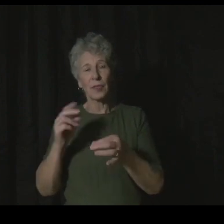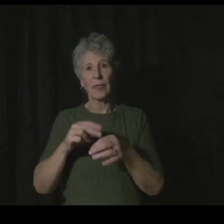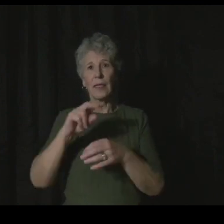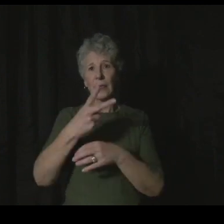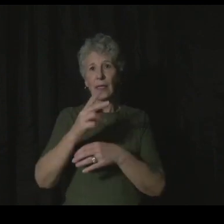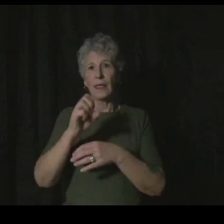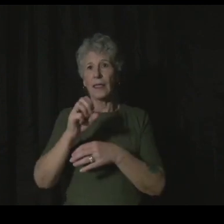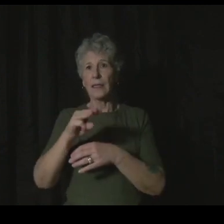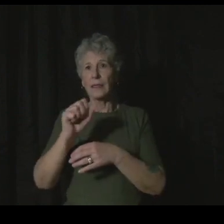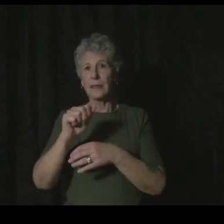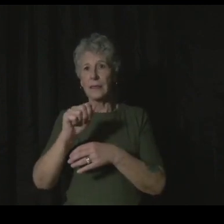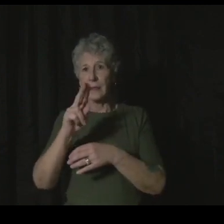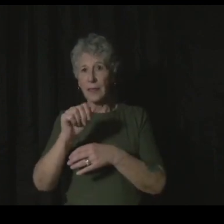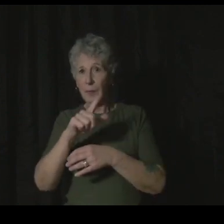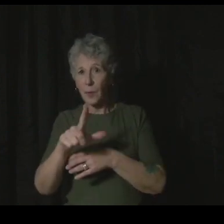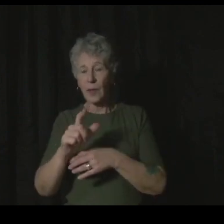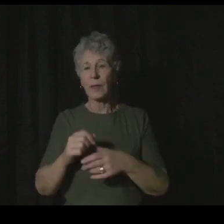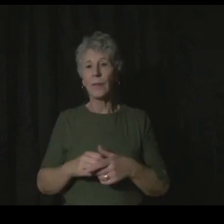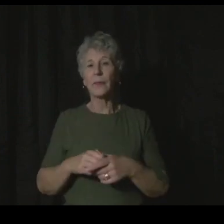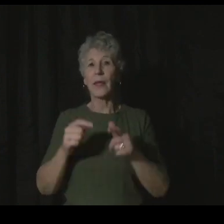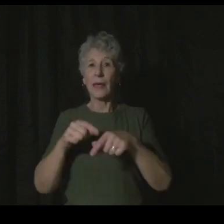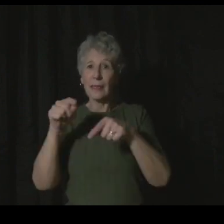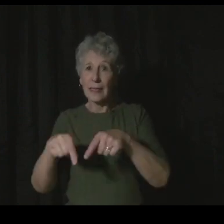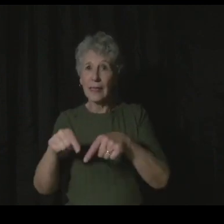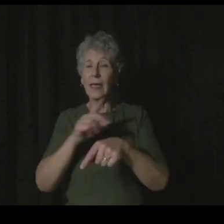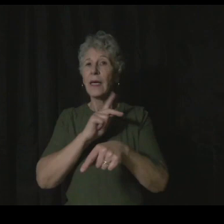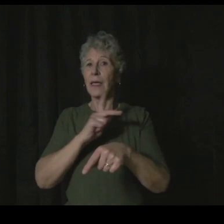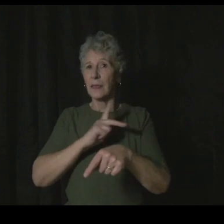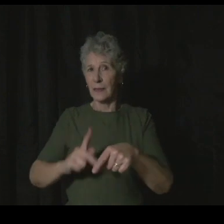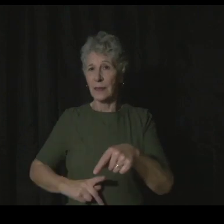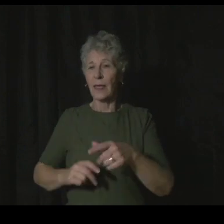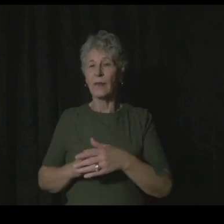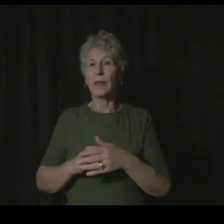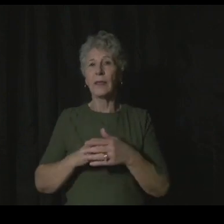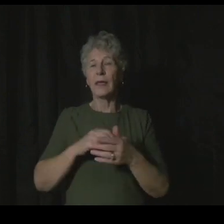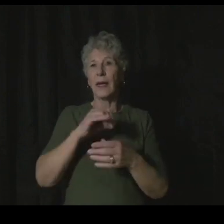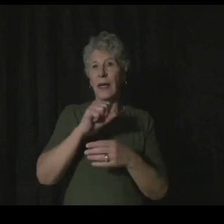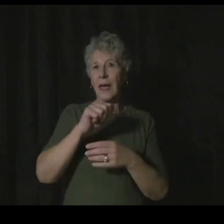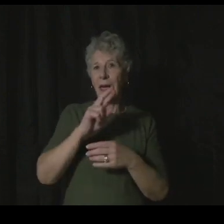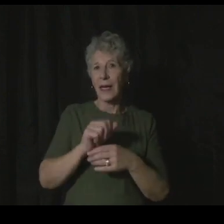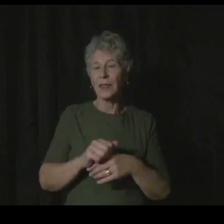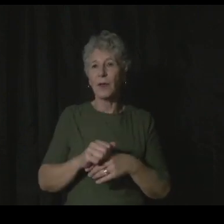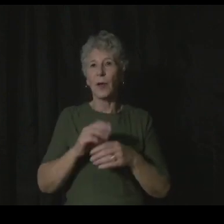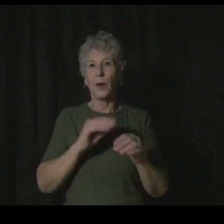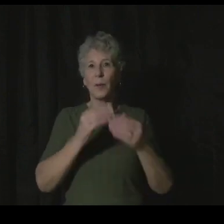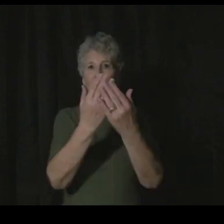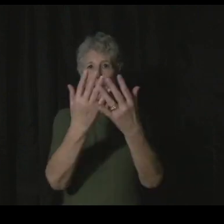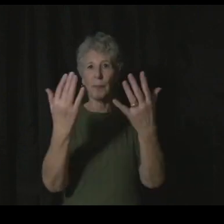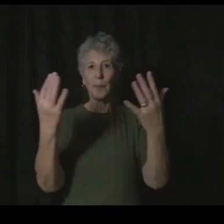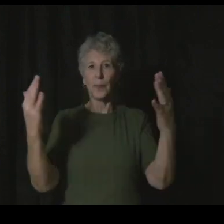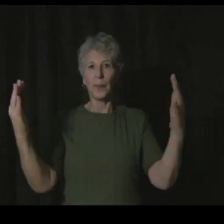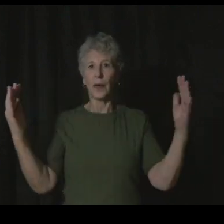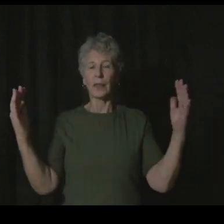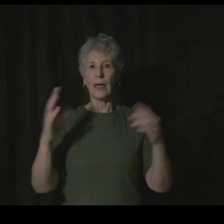2 Samuel 8:14 that says that he, David, that's Israel, put garrisons up in Edom, and